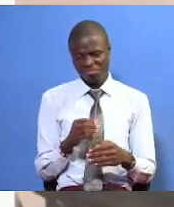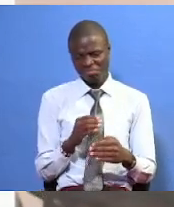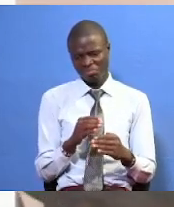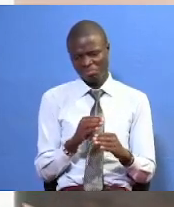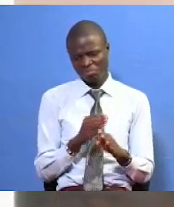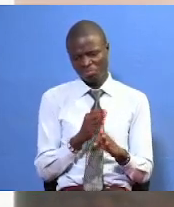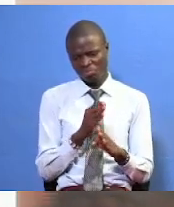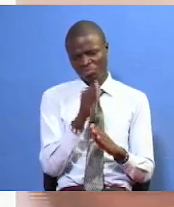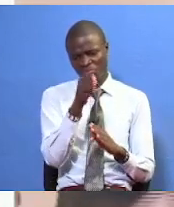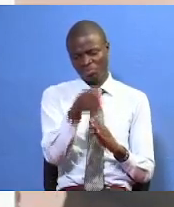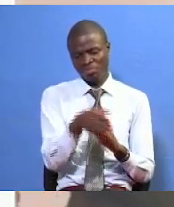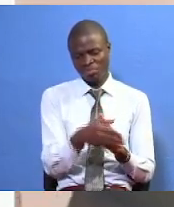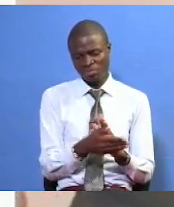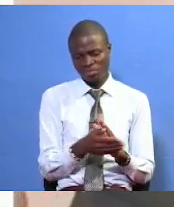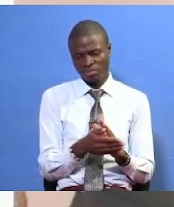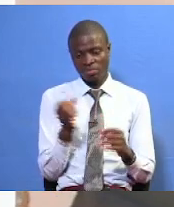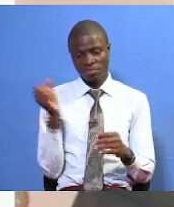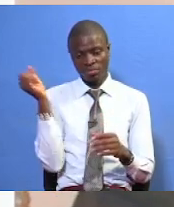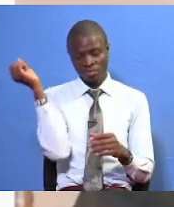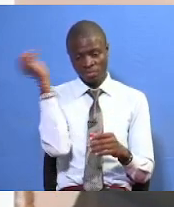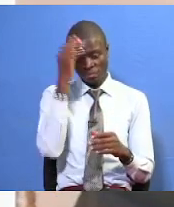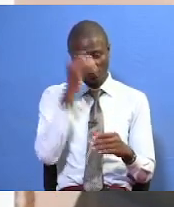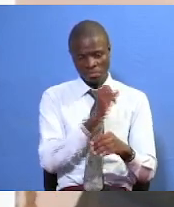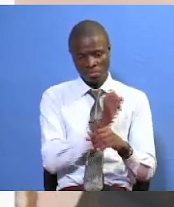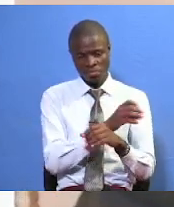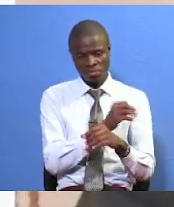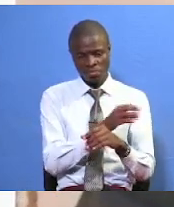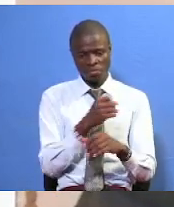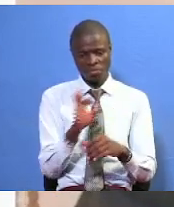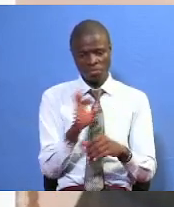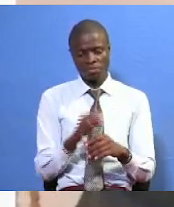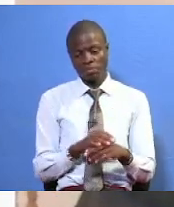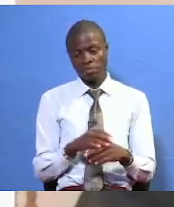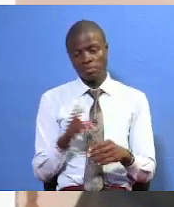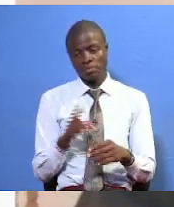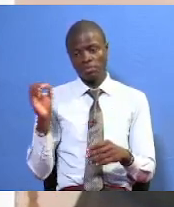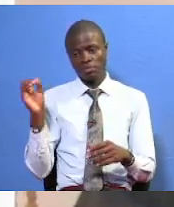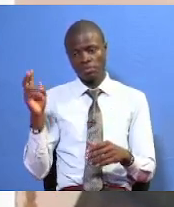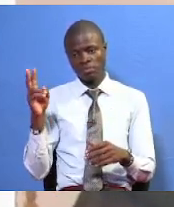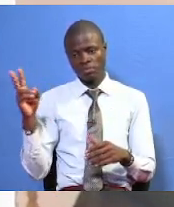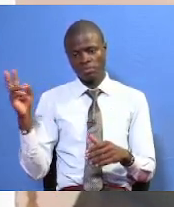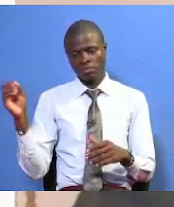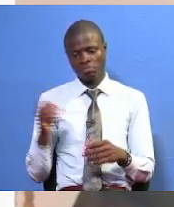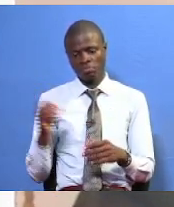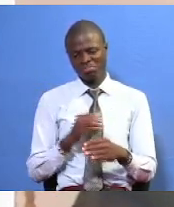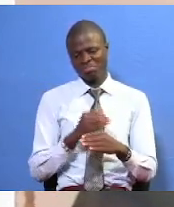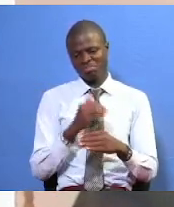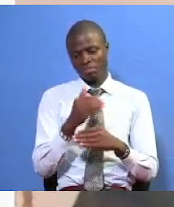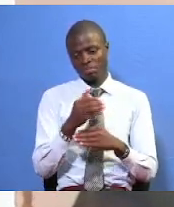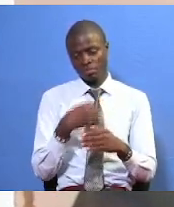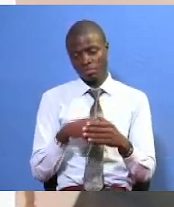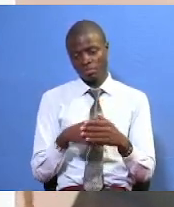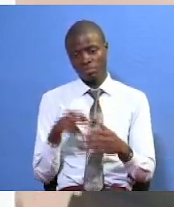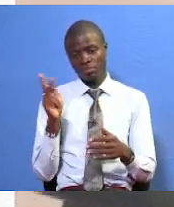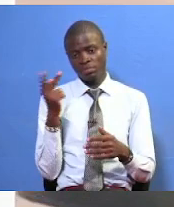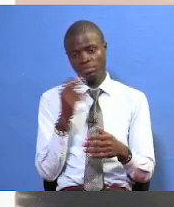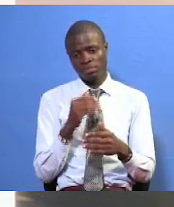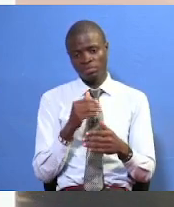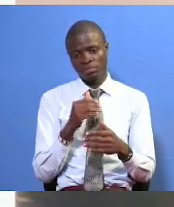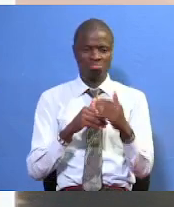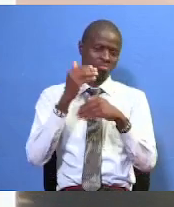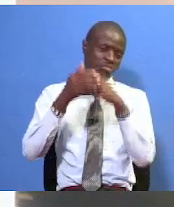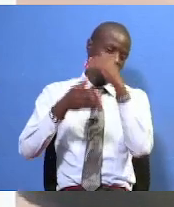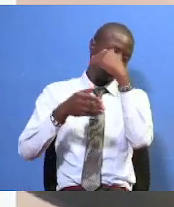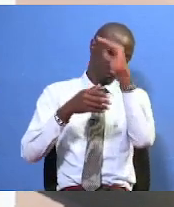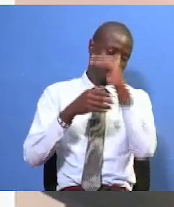graduating class of December 2022. On behalf of the Kenyatta University alumni, I take